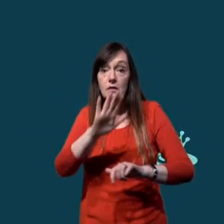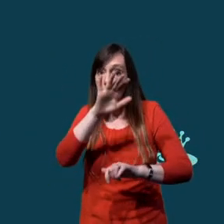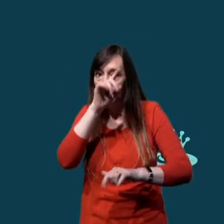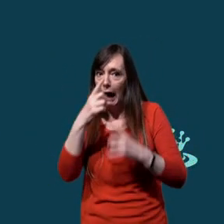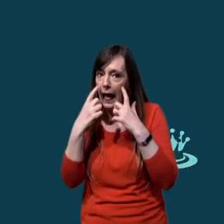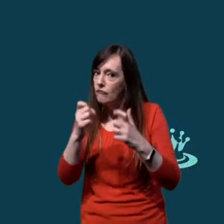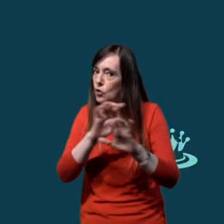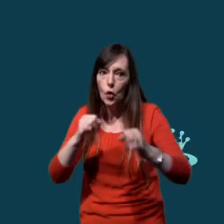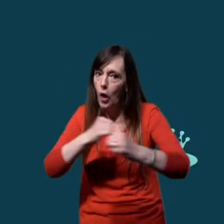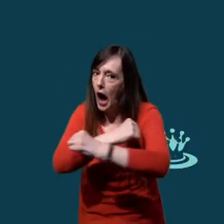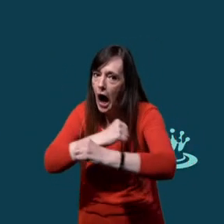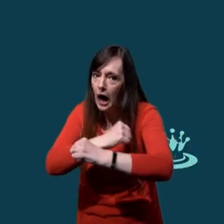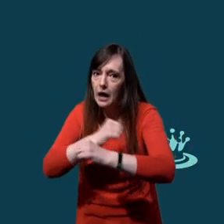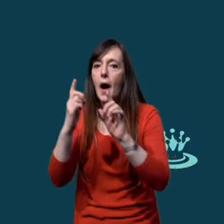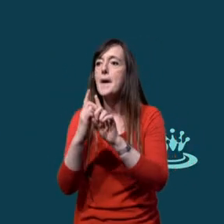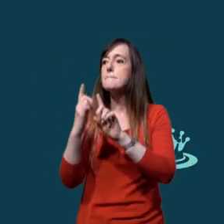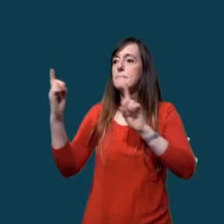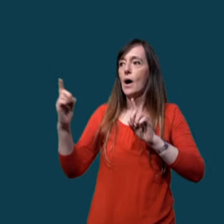okay?